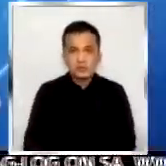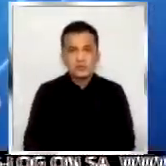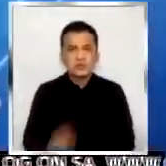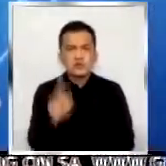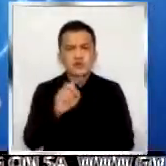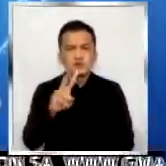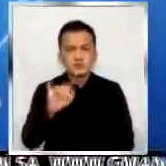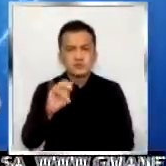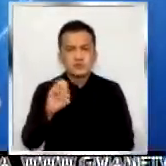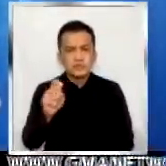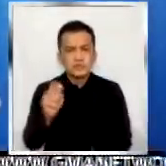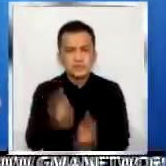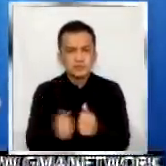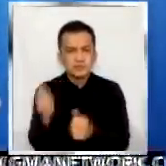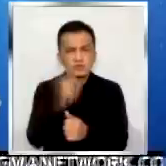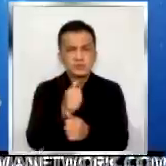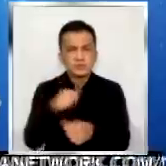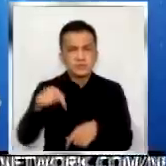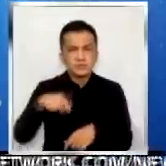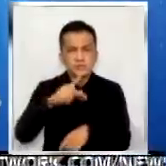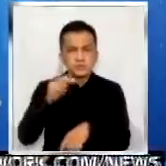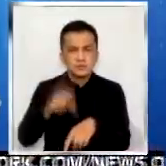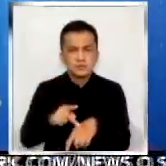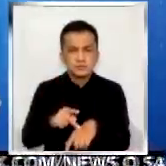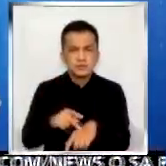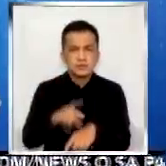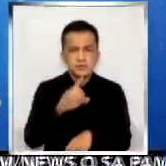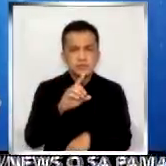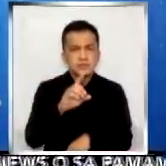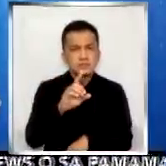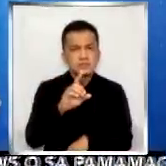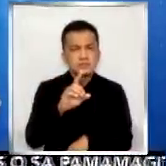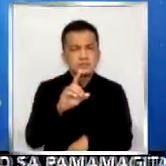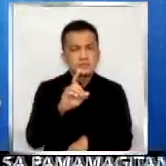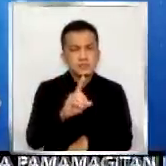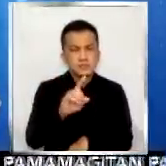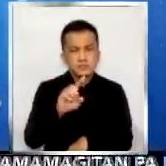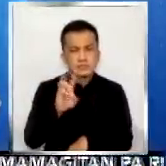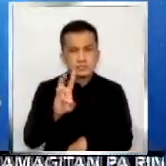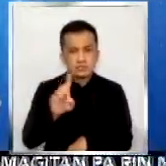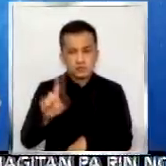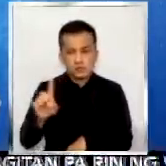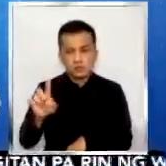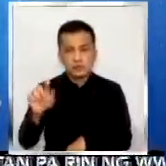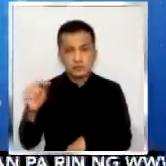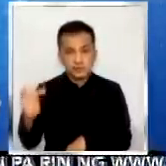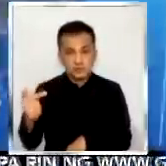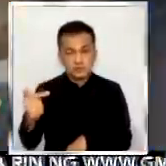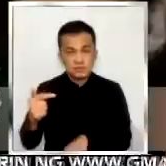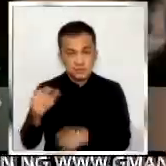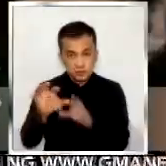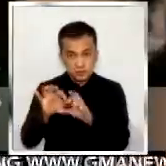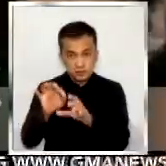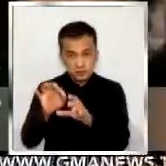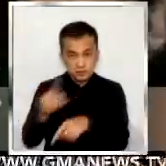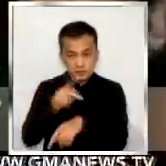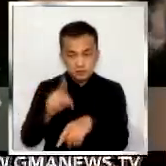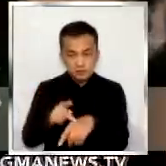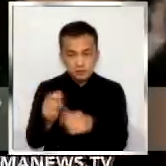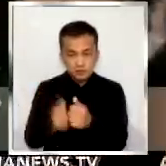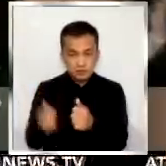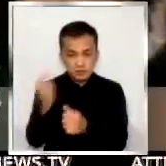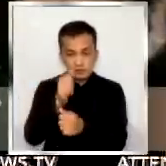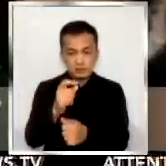Pilipinas? B614G, nadidetect pa rin natin dito sa Pilipinas, and in fact, it's probably the dominant strain now. If we remember